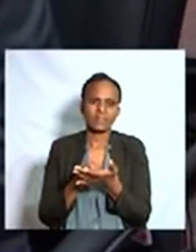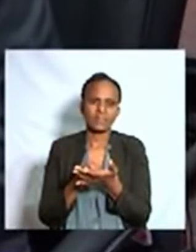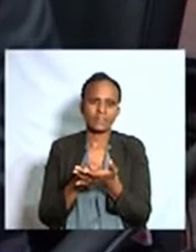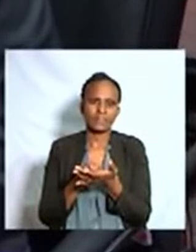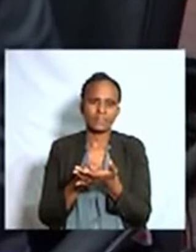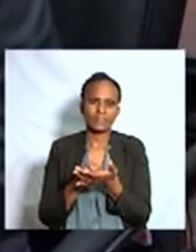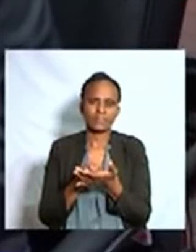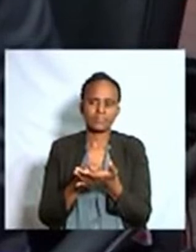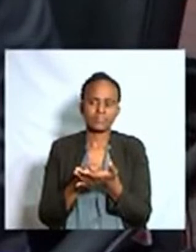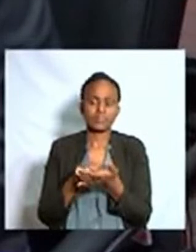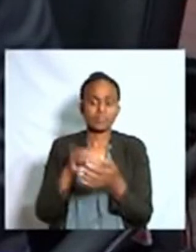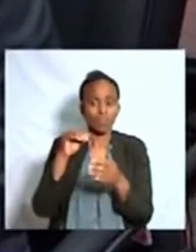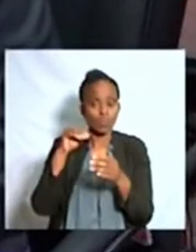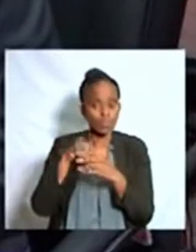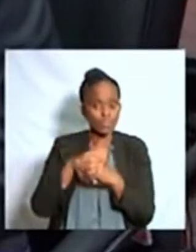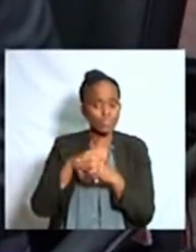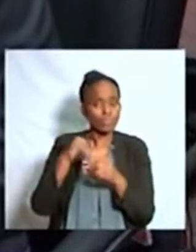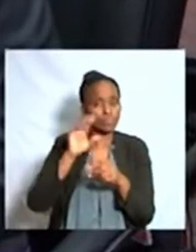In